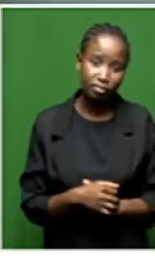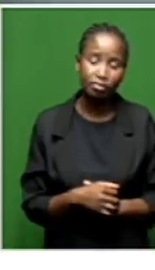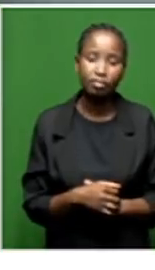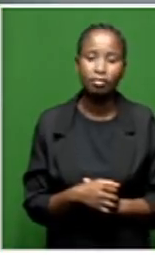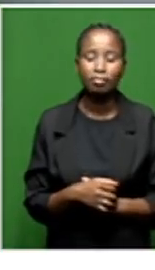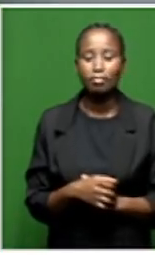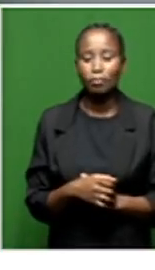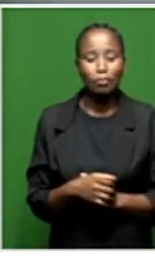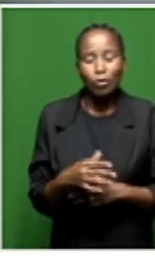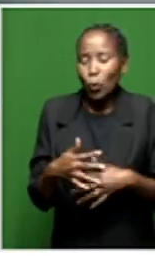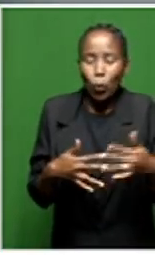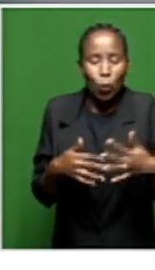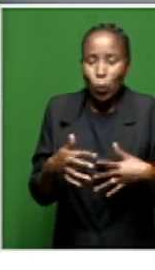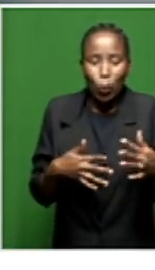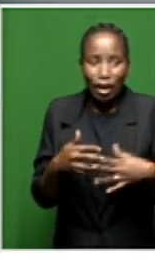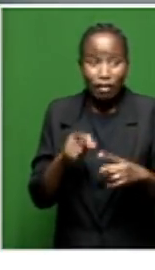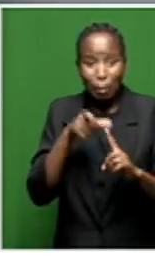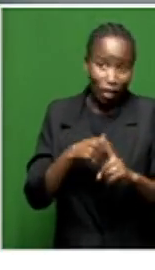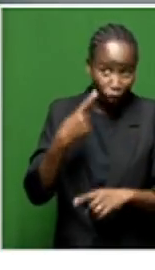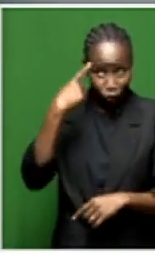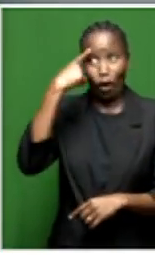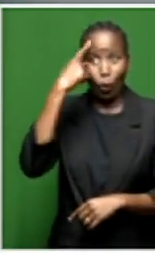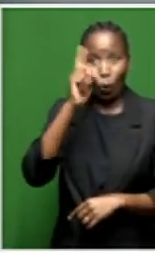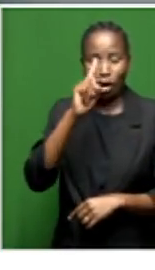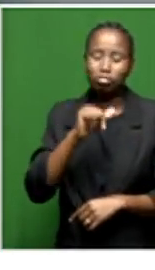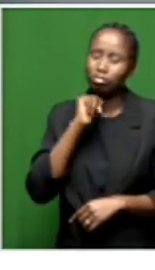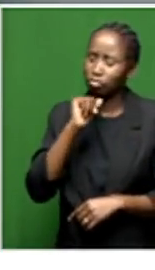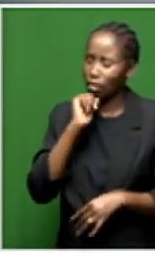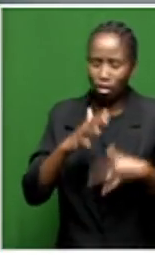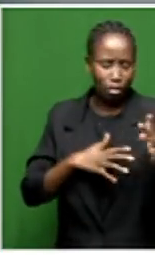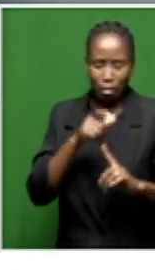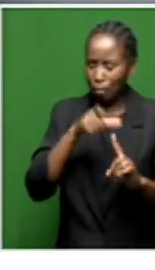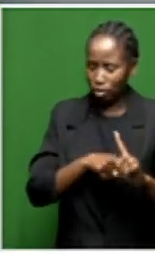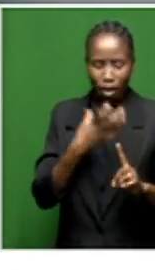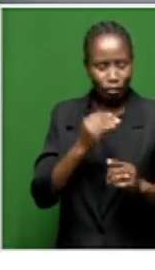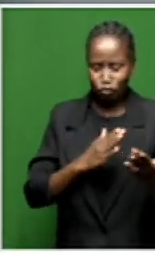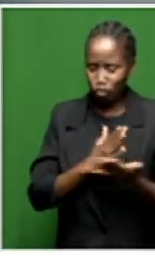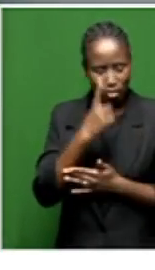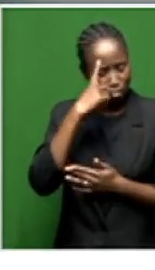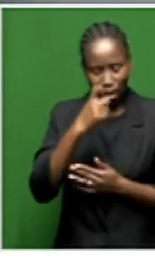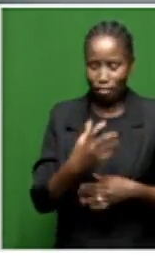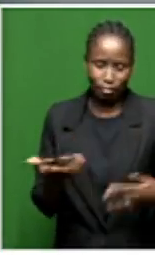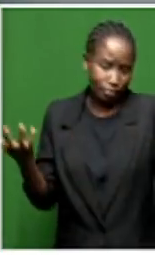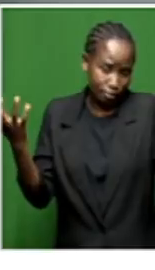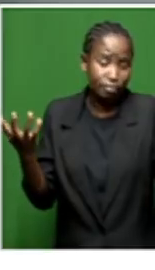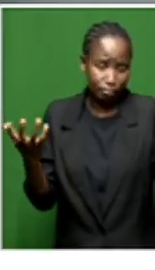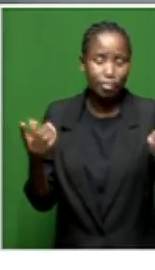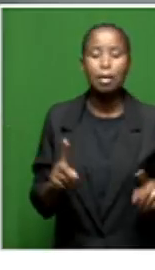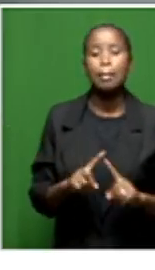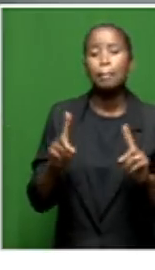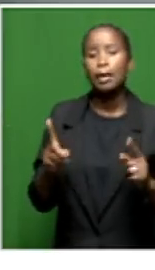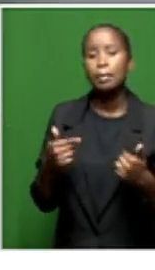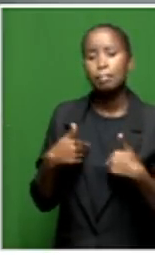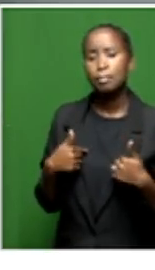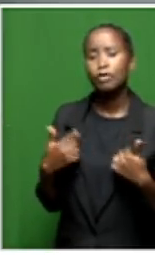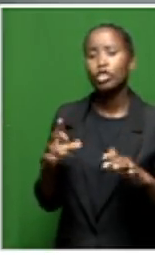whatever perception may be coming, everyone has got the right to believe in that. But as I say,